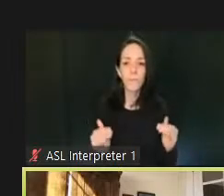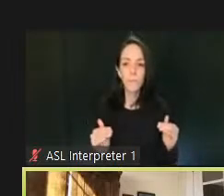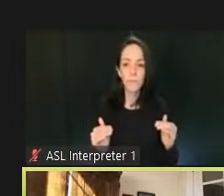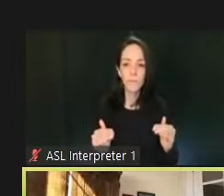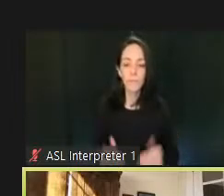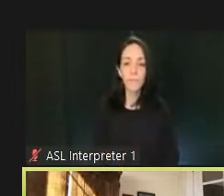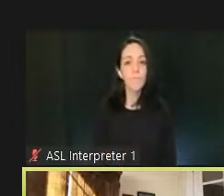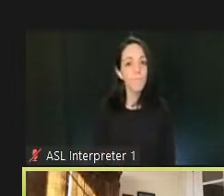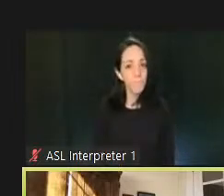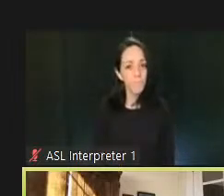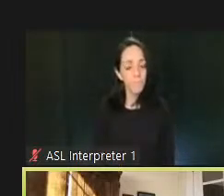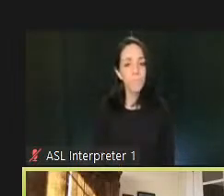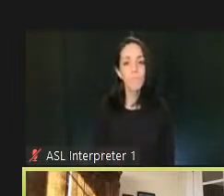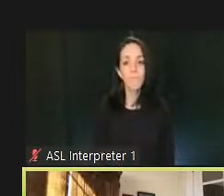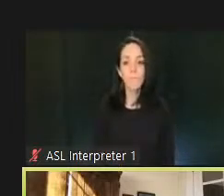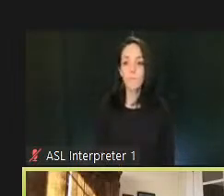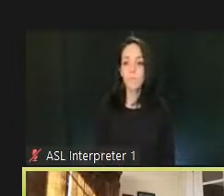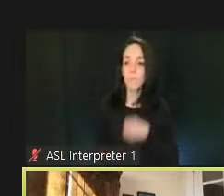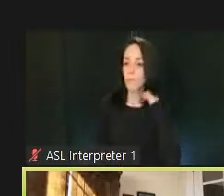Okay, and